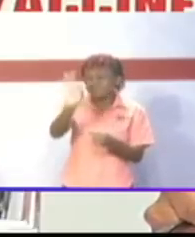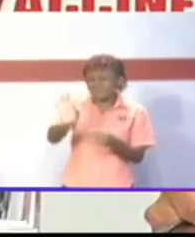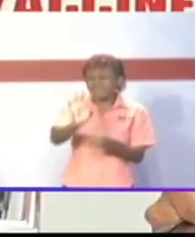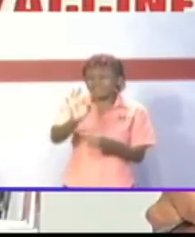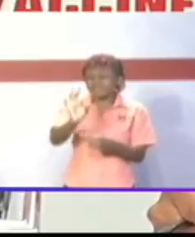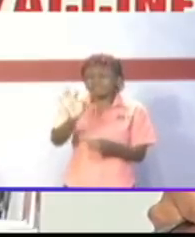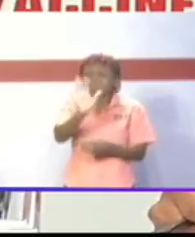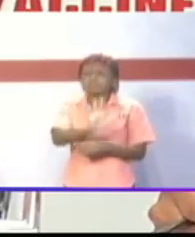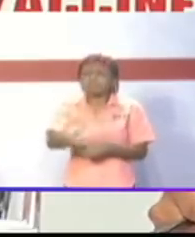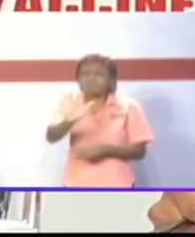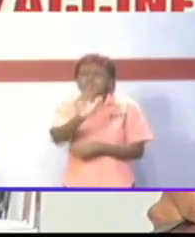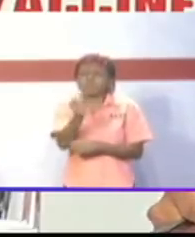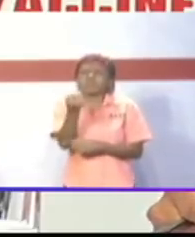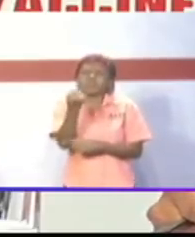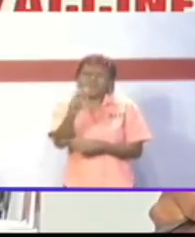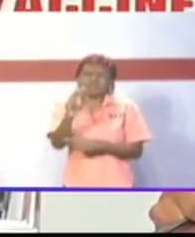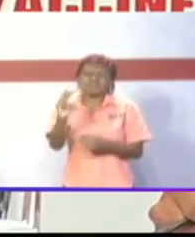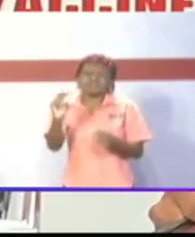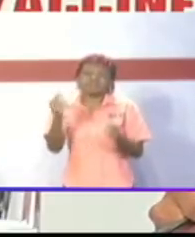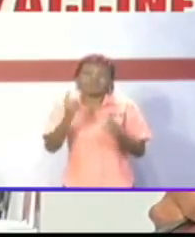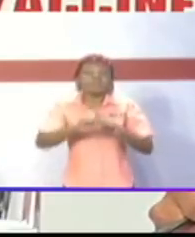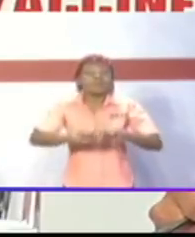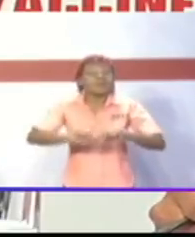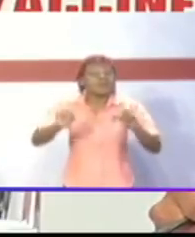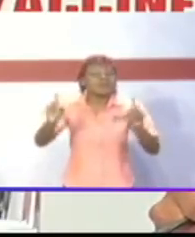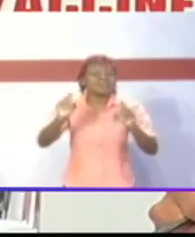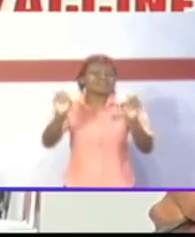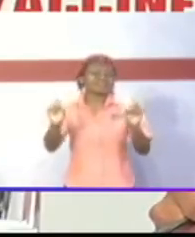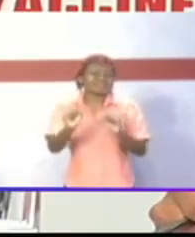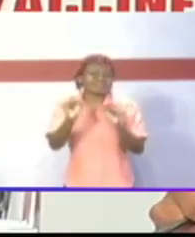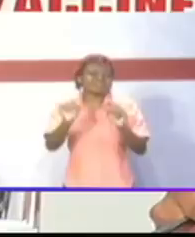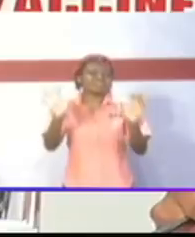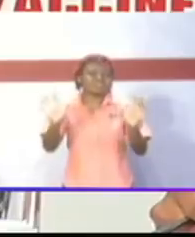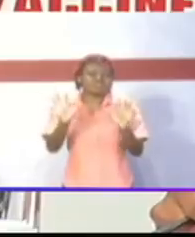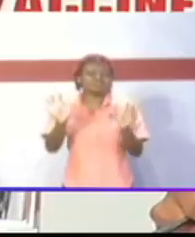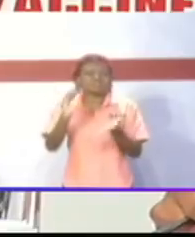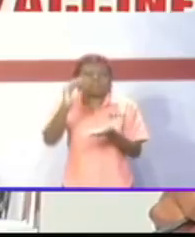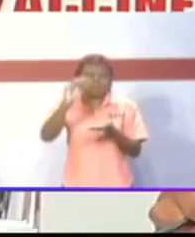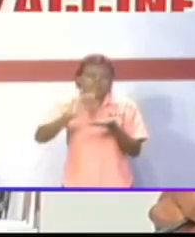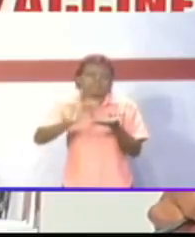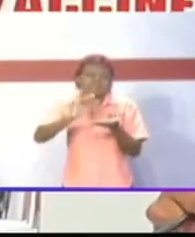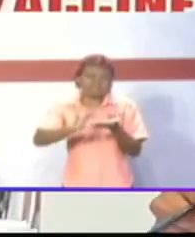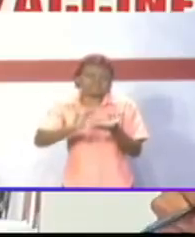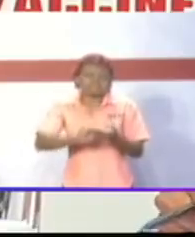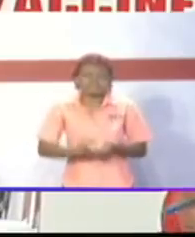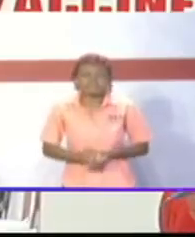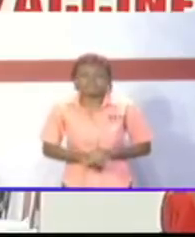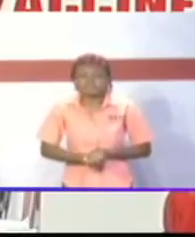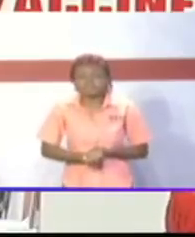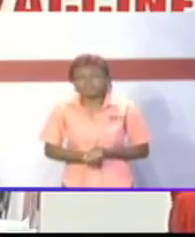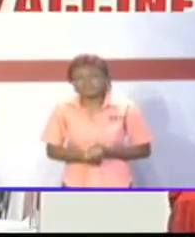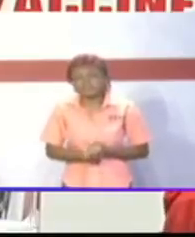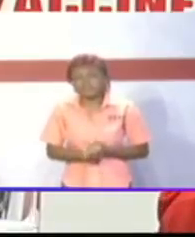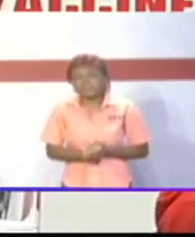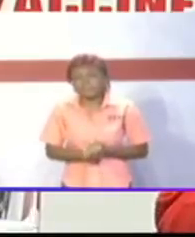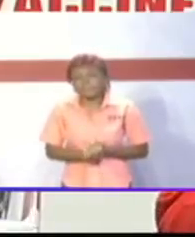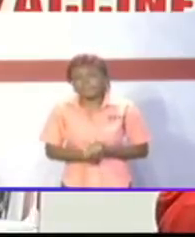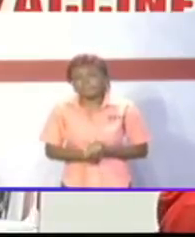now, consistently about 1,200 per day. The extra deaths